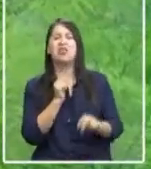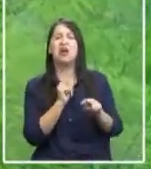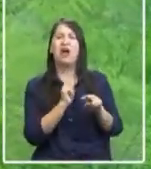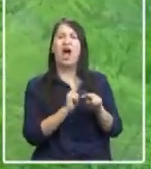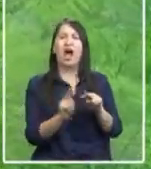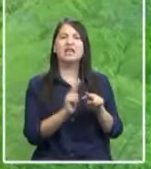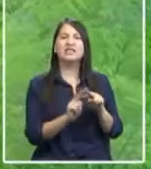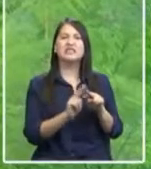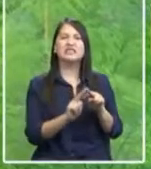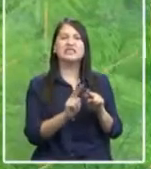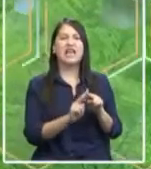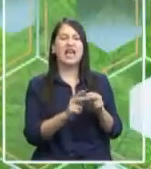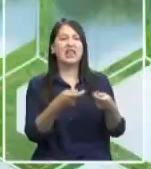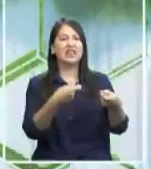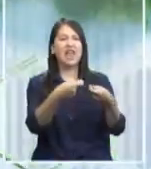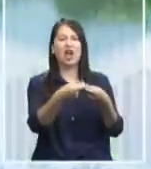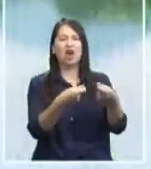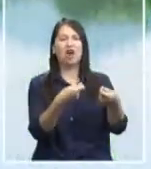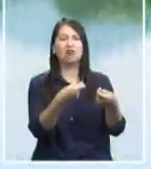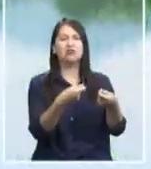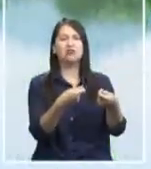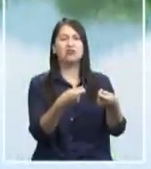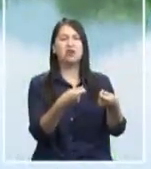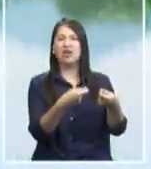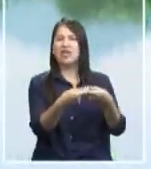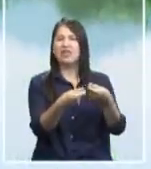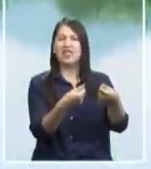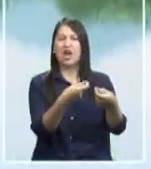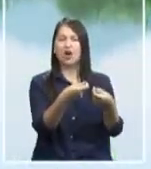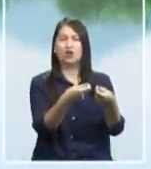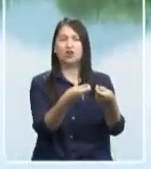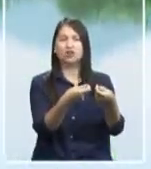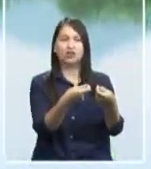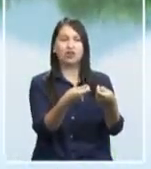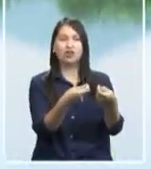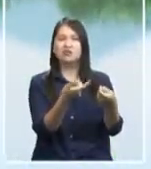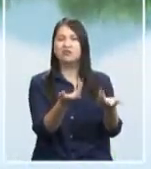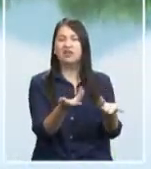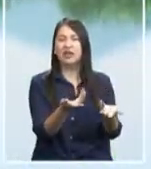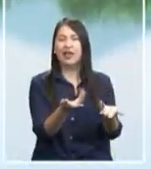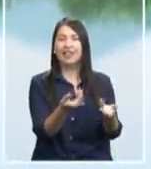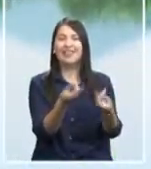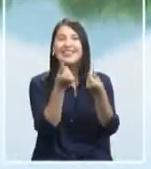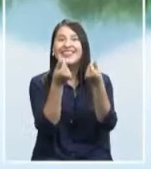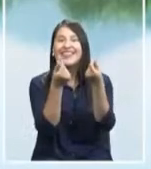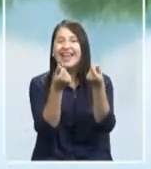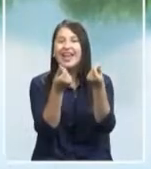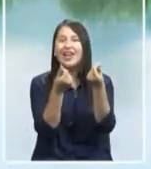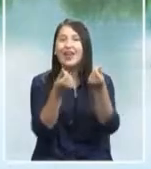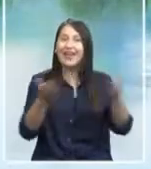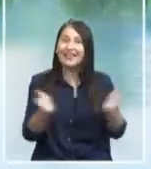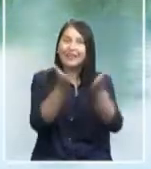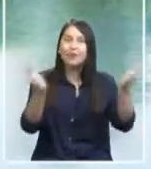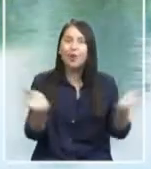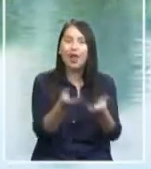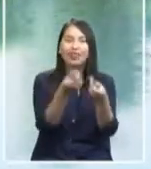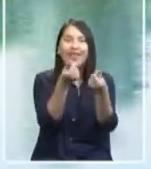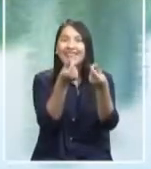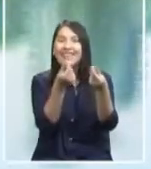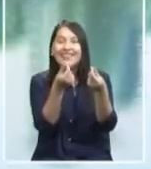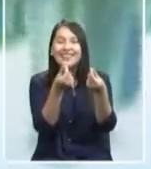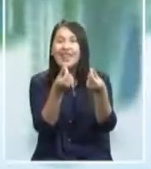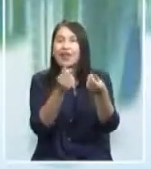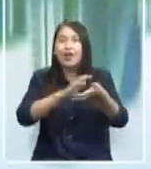the fun thing. Money making is the exciting thing. Money is the essence of all businesses.